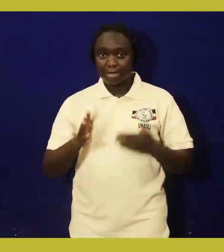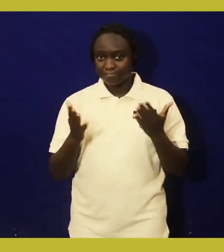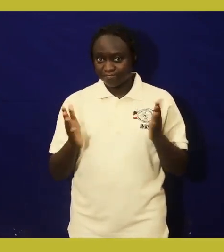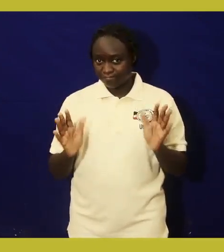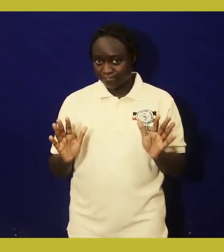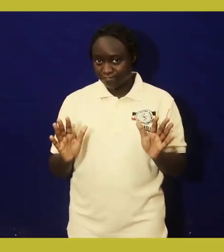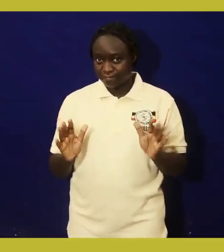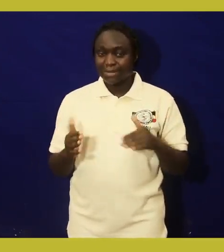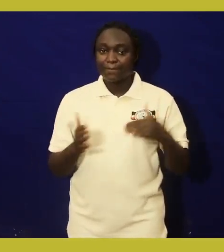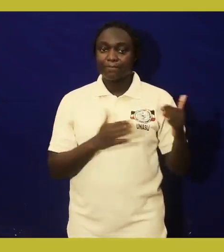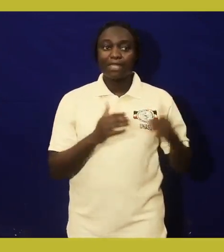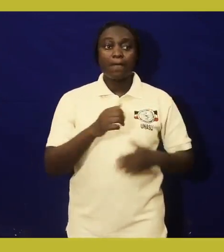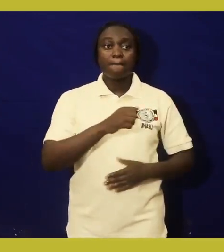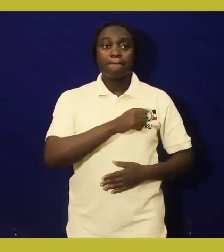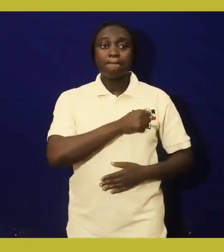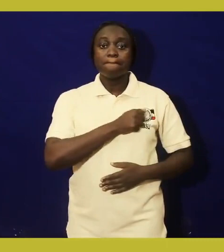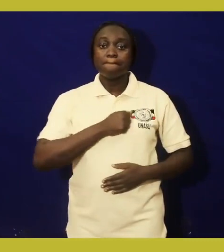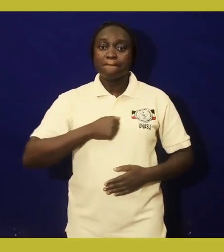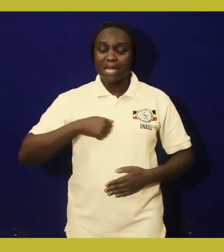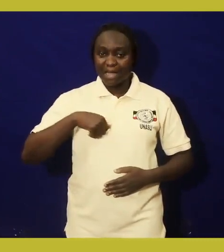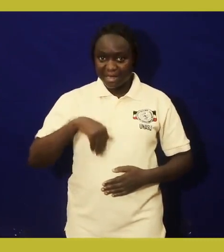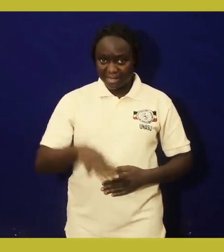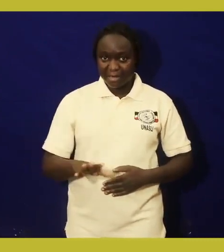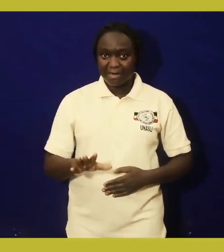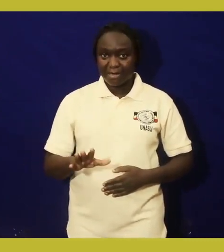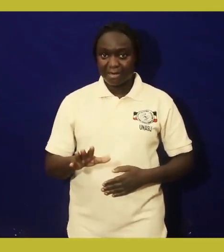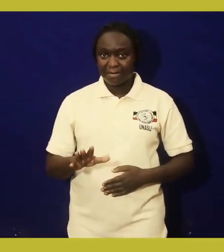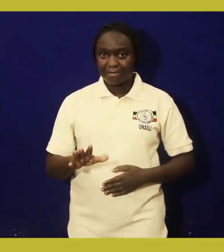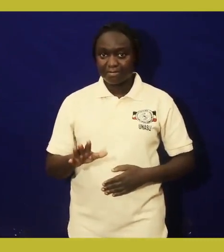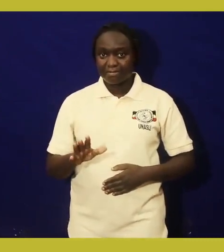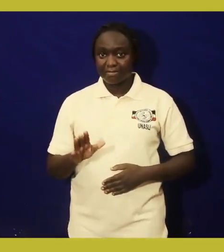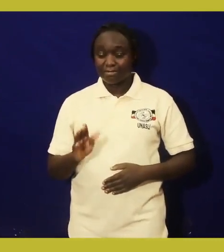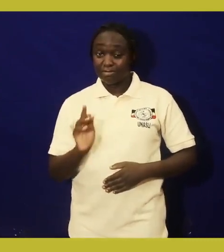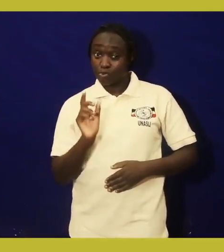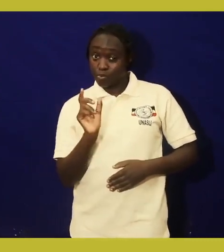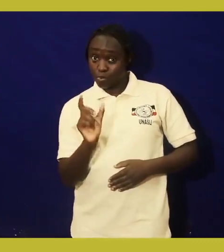let's go to mother. Listen. Mother.